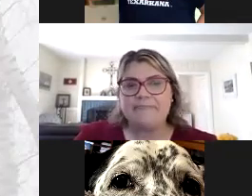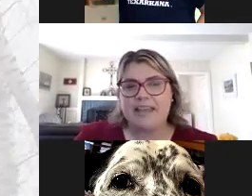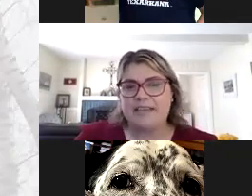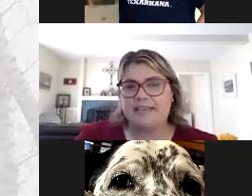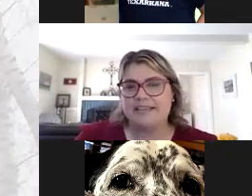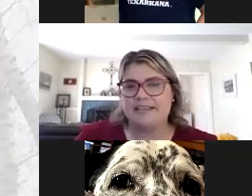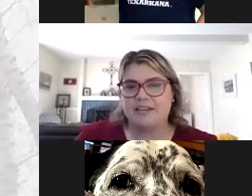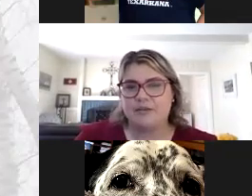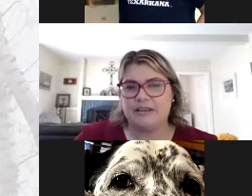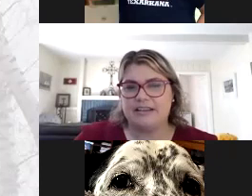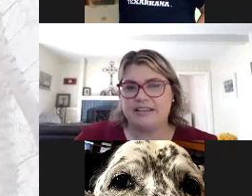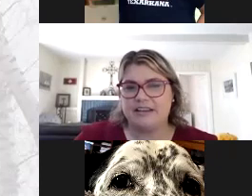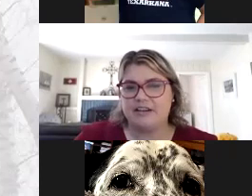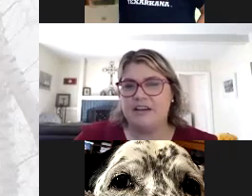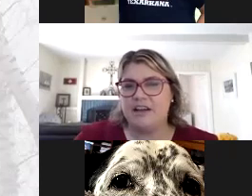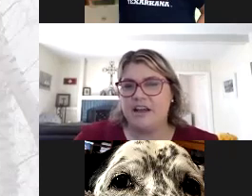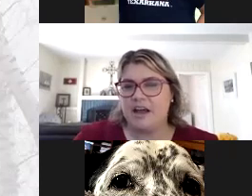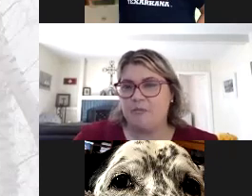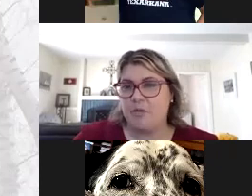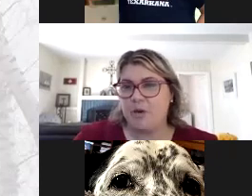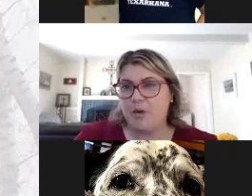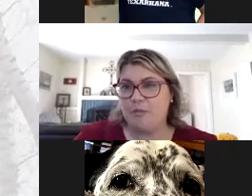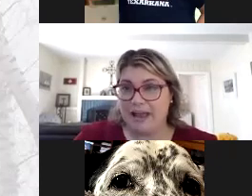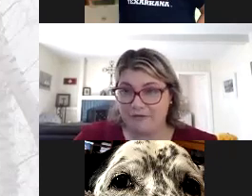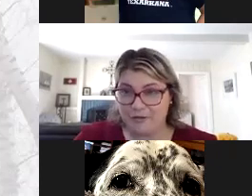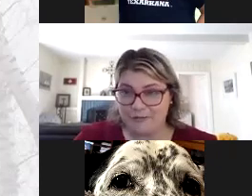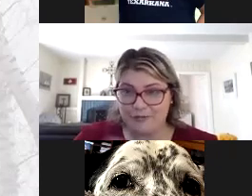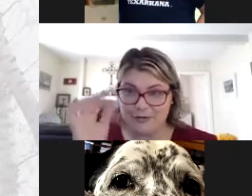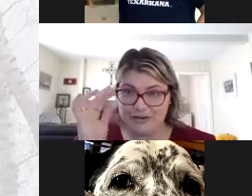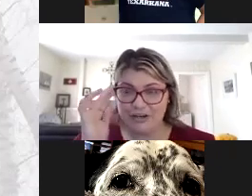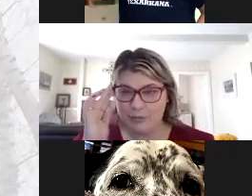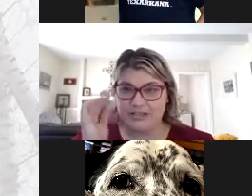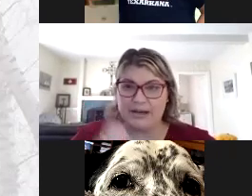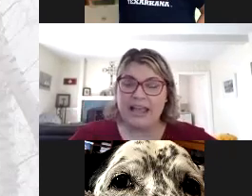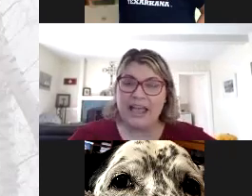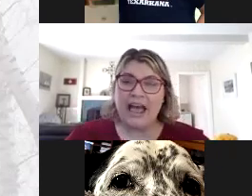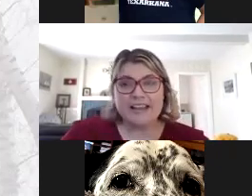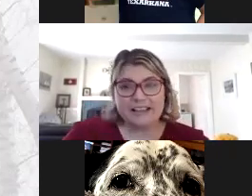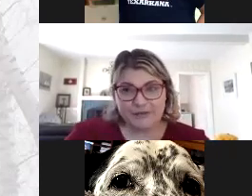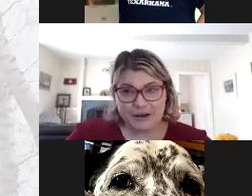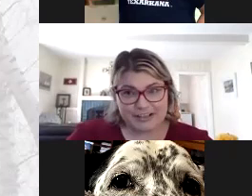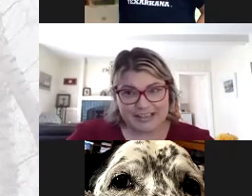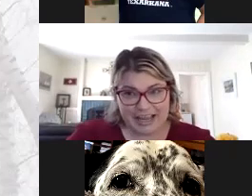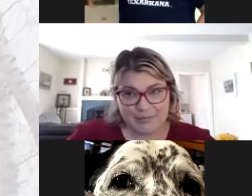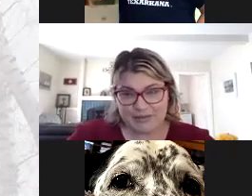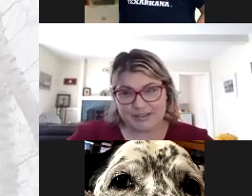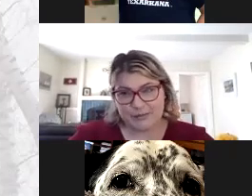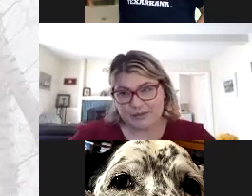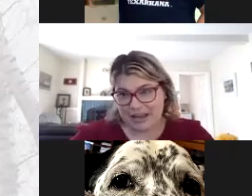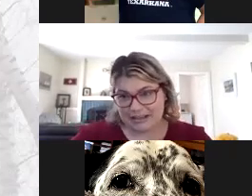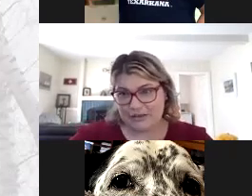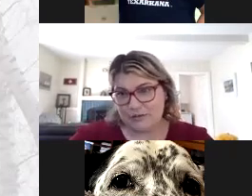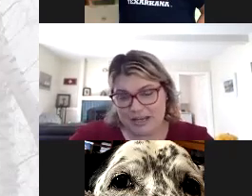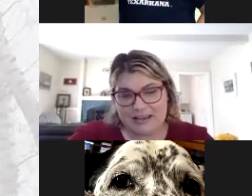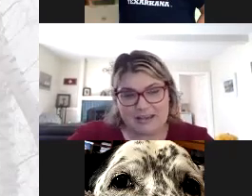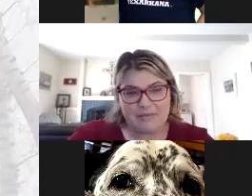GOP.com. And then this is also a link to their platform for 2020. I think it's fair to say, because this was